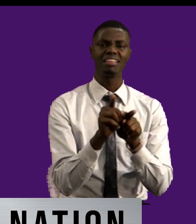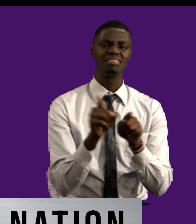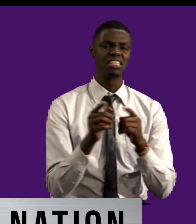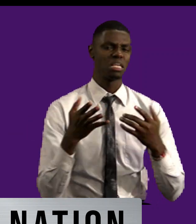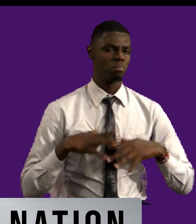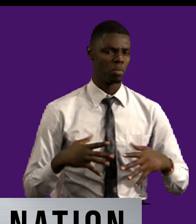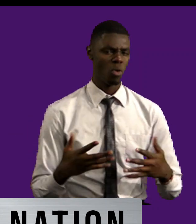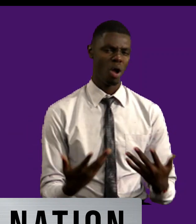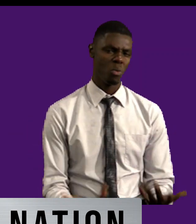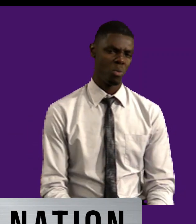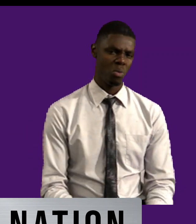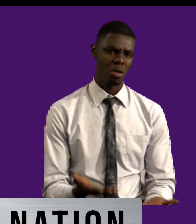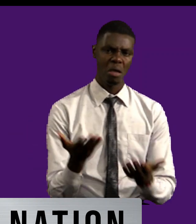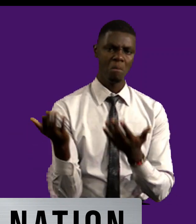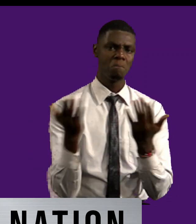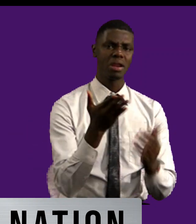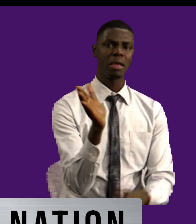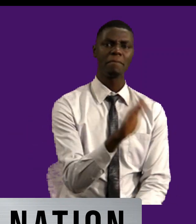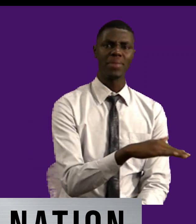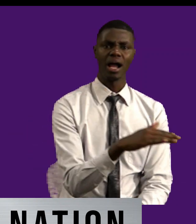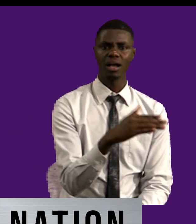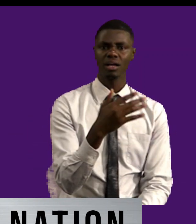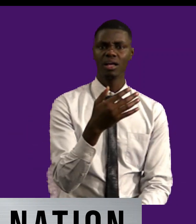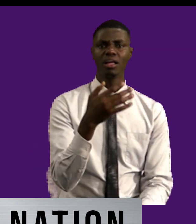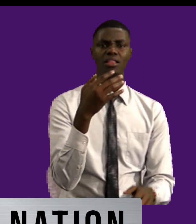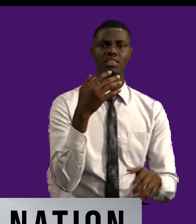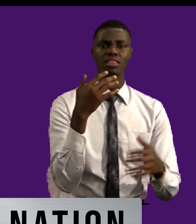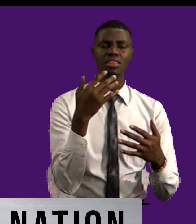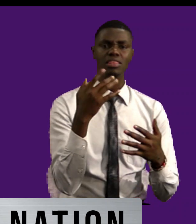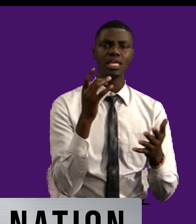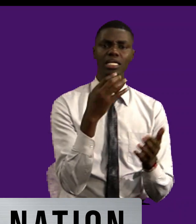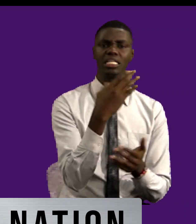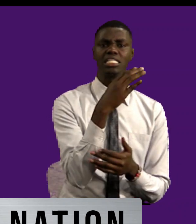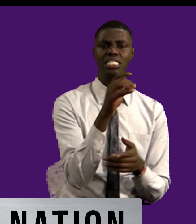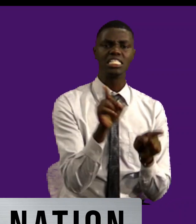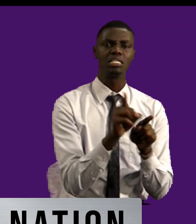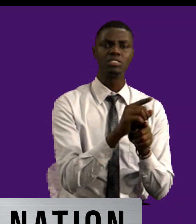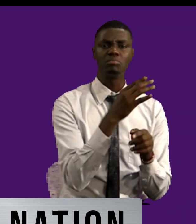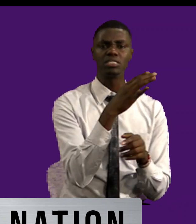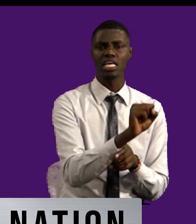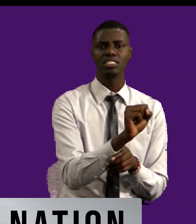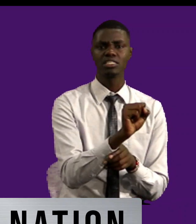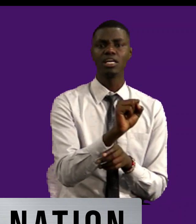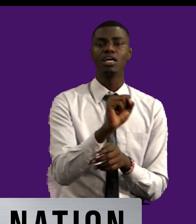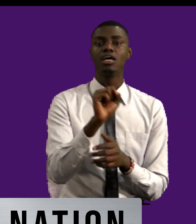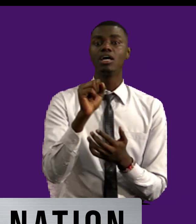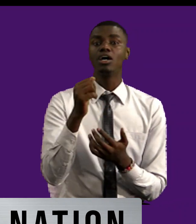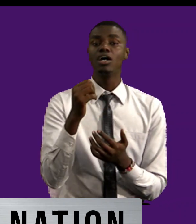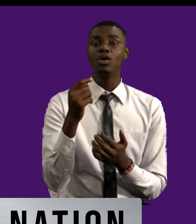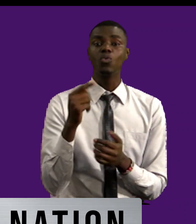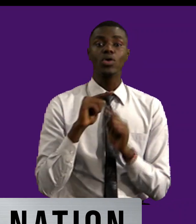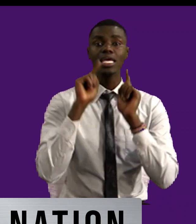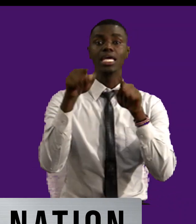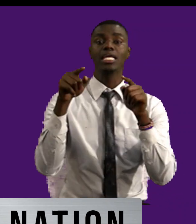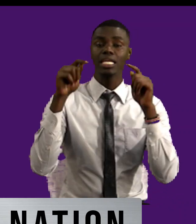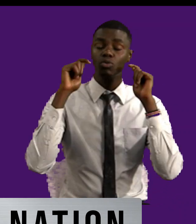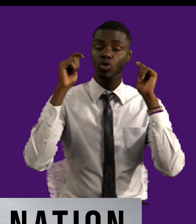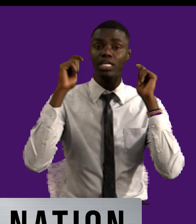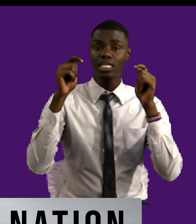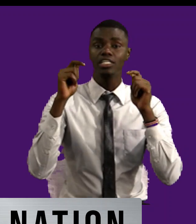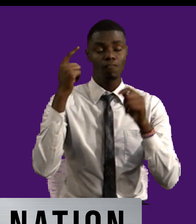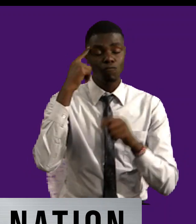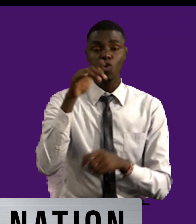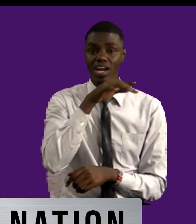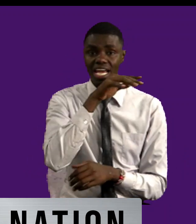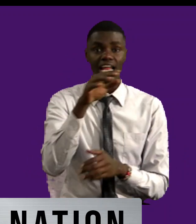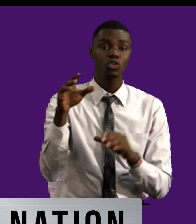people. Bring back cronies. We did not go to streets for Raila to be given share of the government.